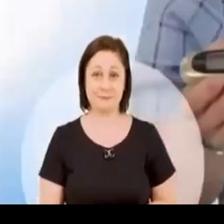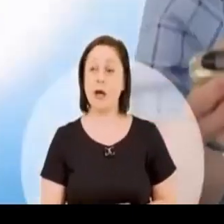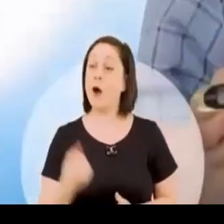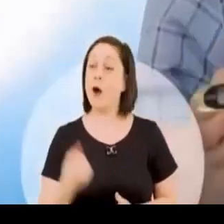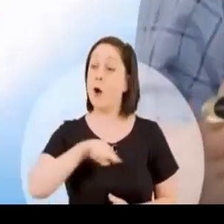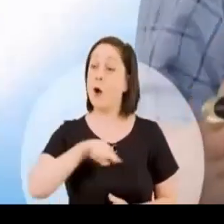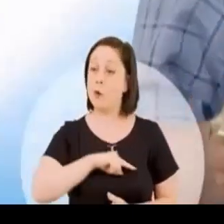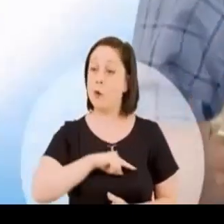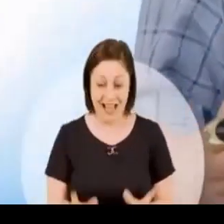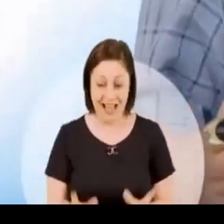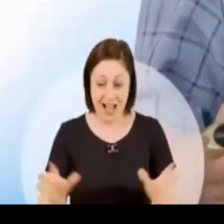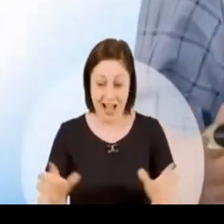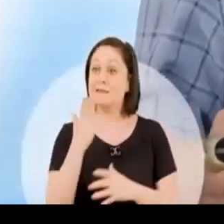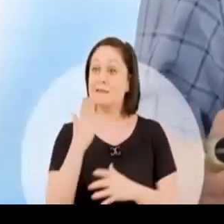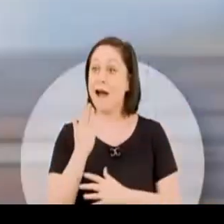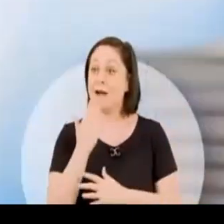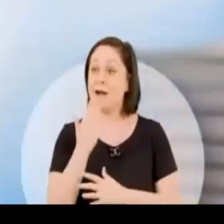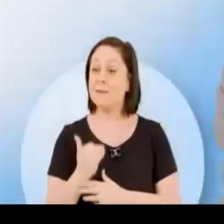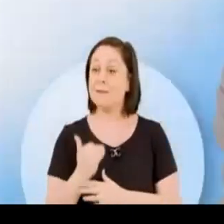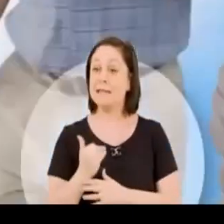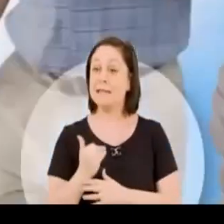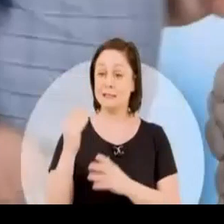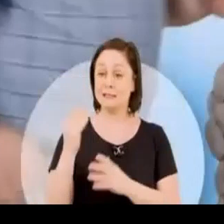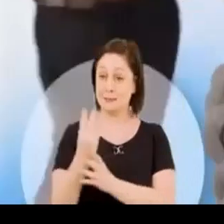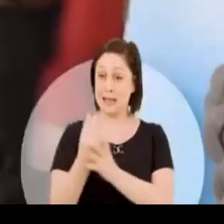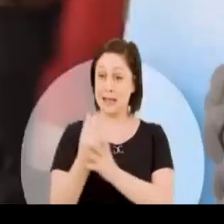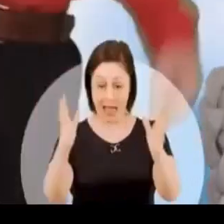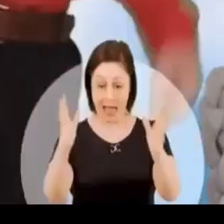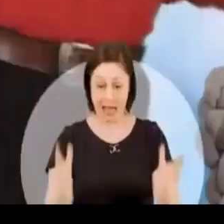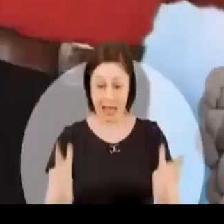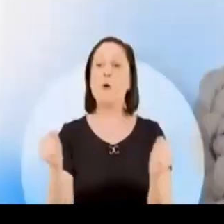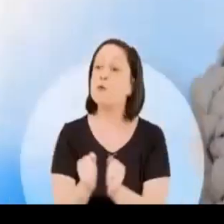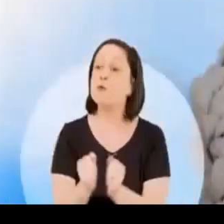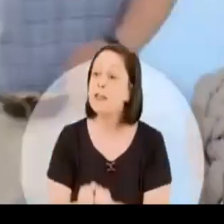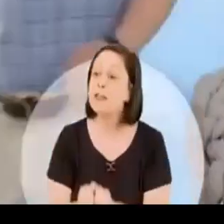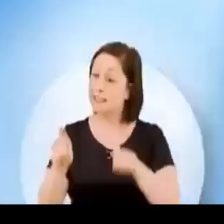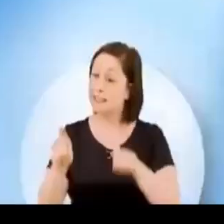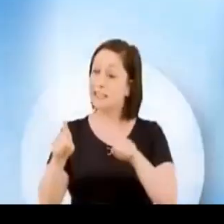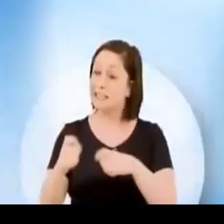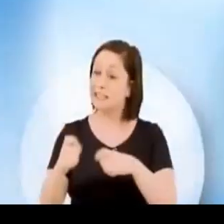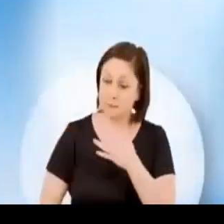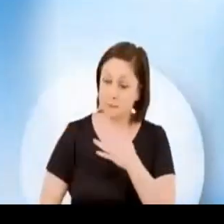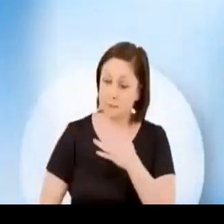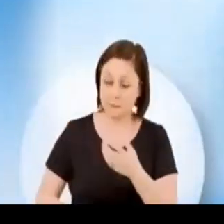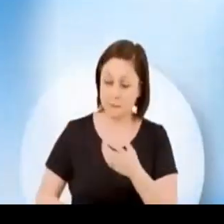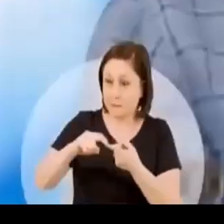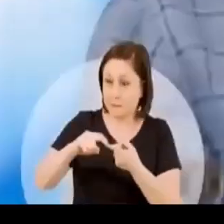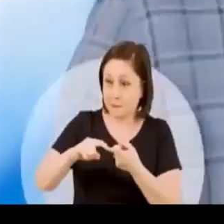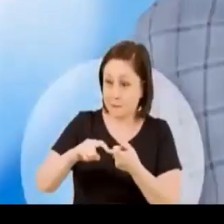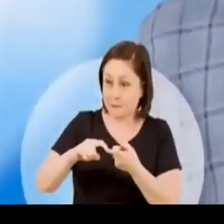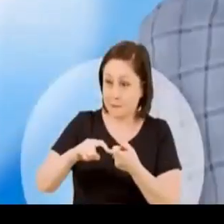Let's decorate the diabetes club with a blood sugar testing monitor